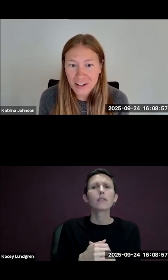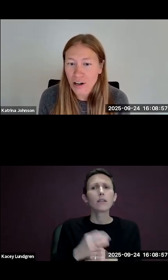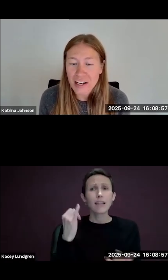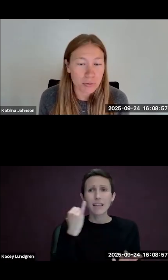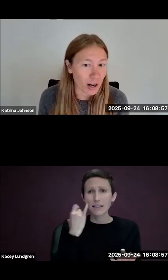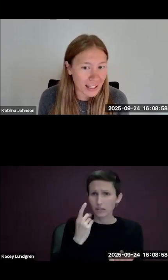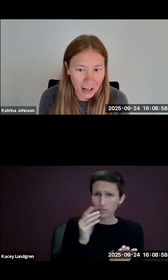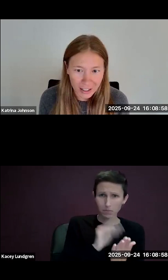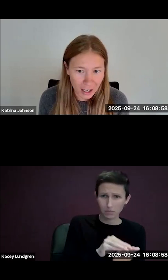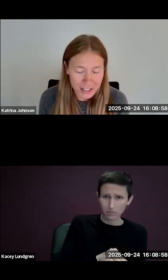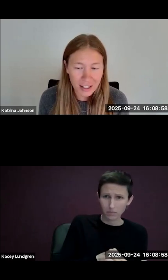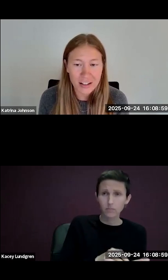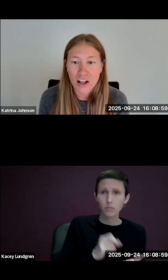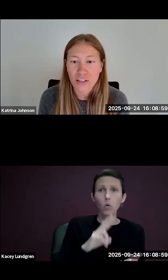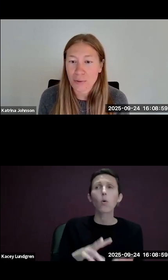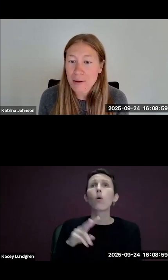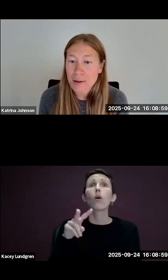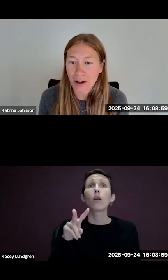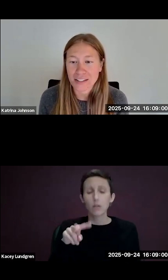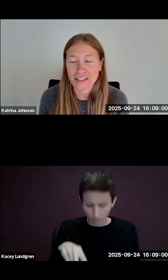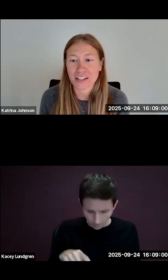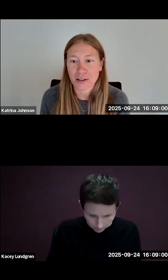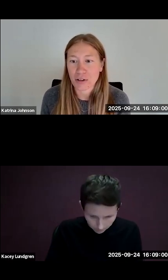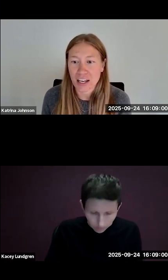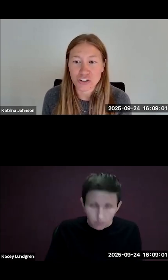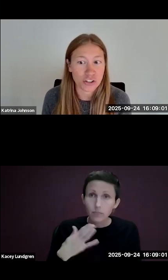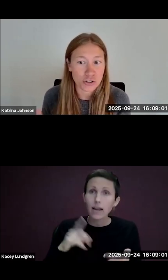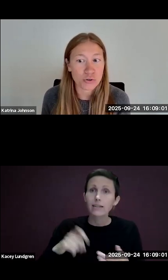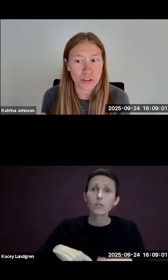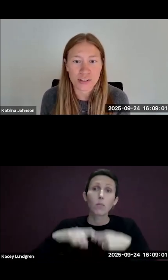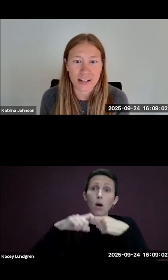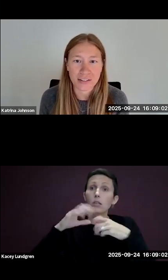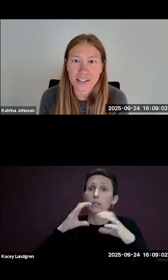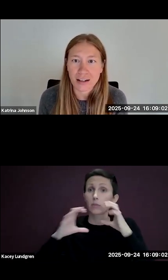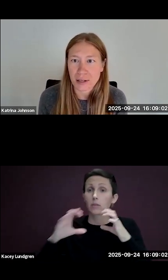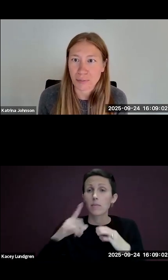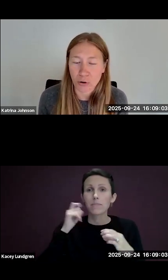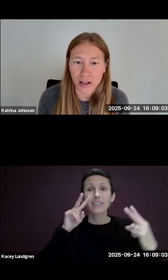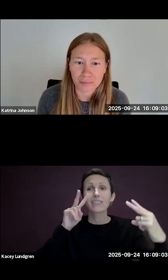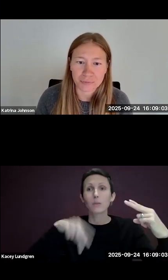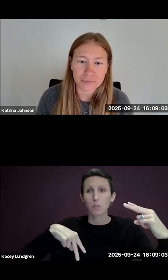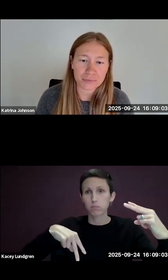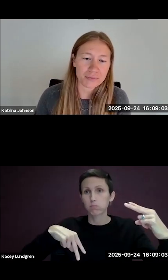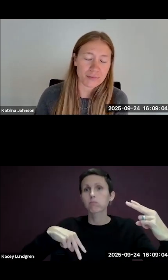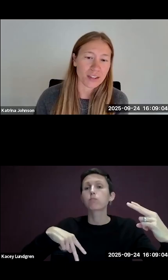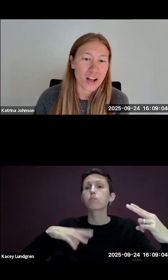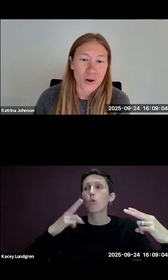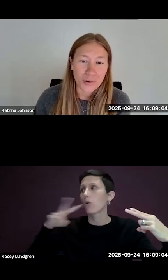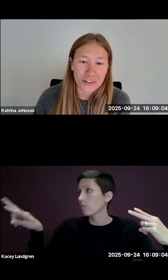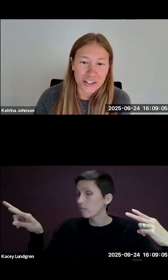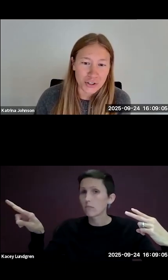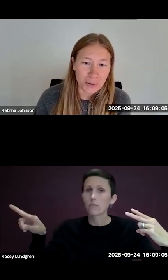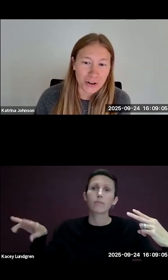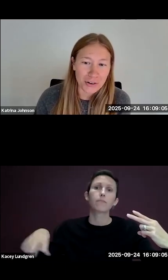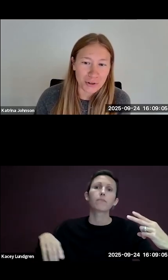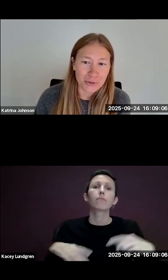being taken or any break in eye contact. There may be pauses in communication due to those lines of sight being broken.